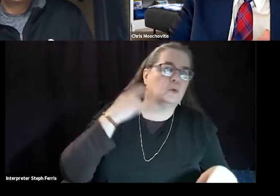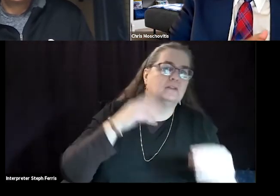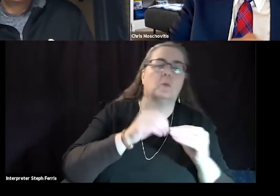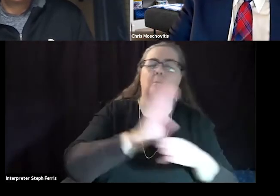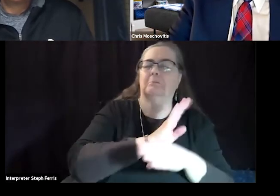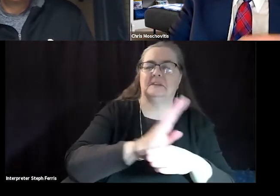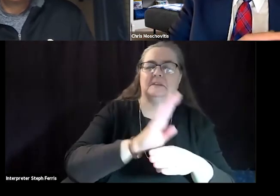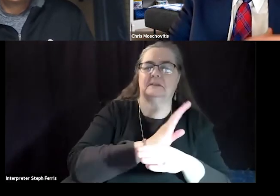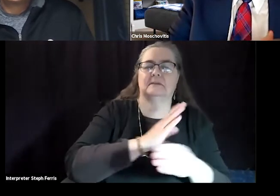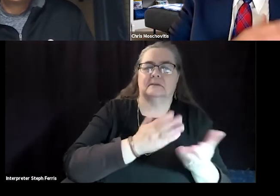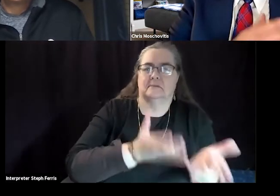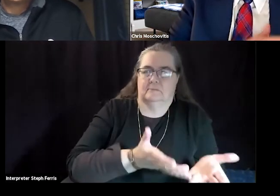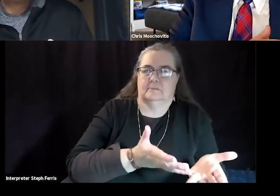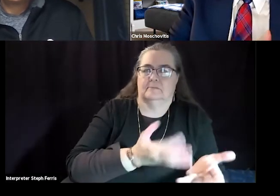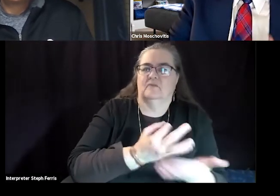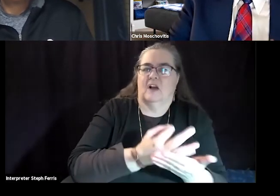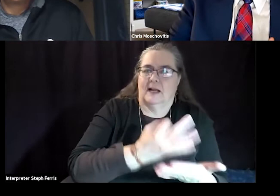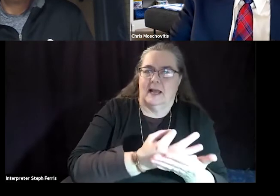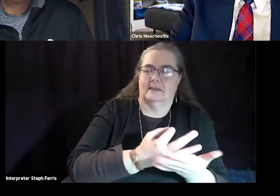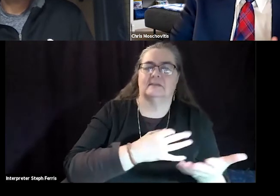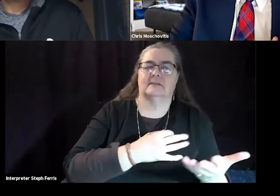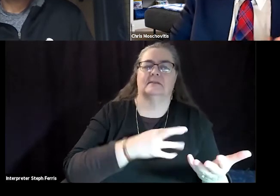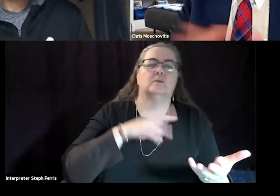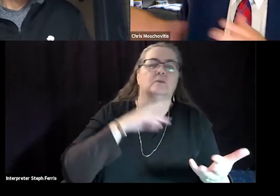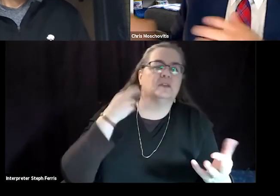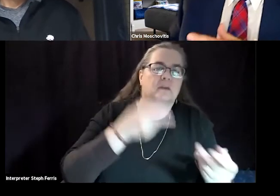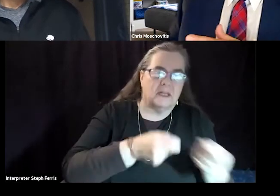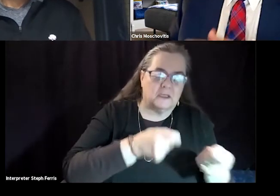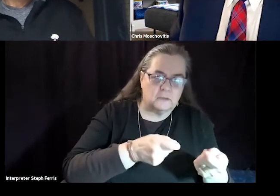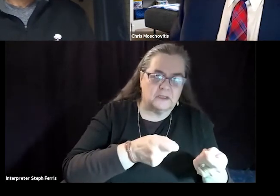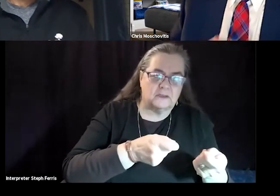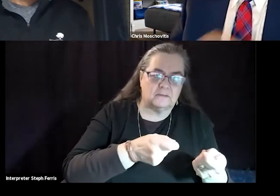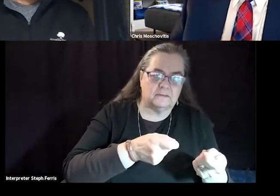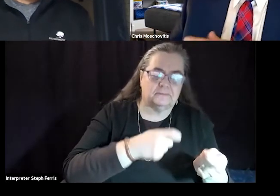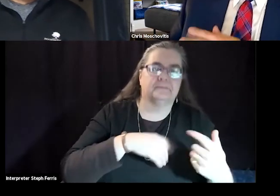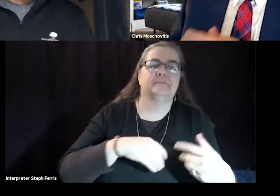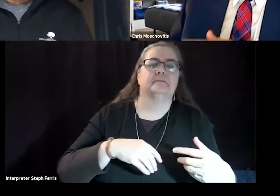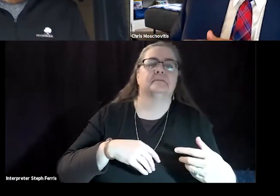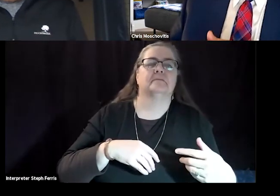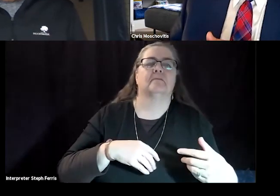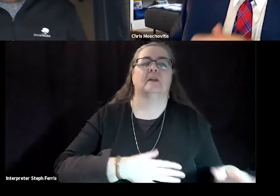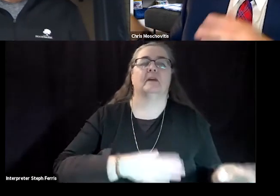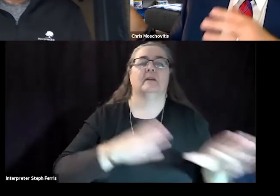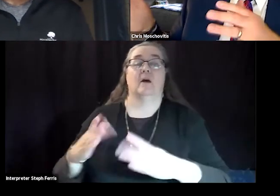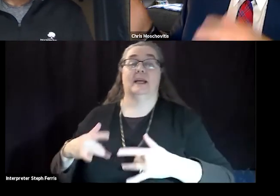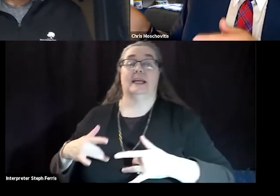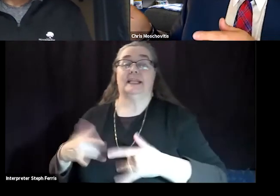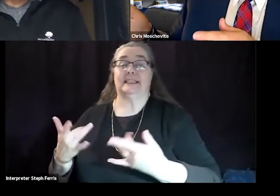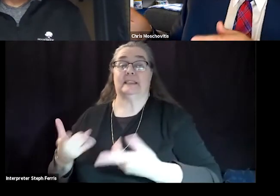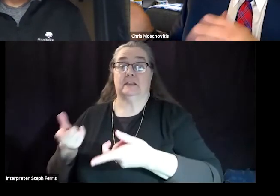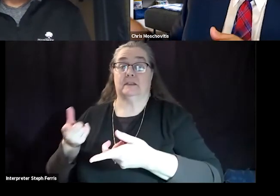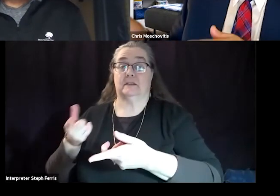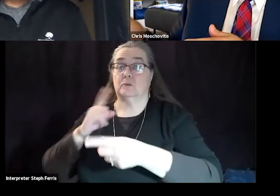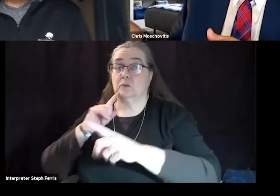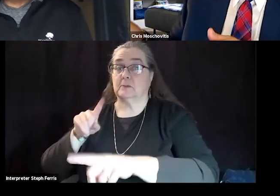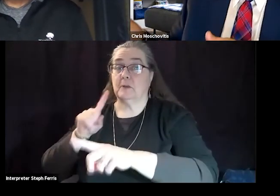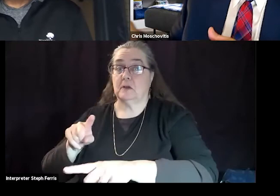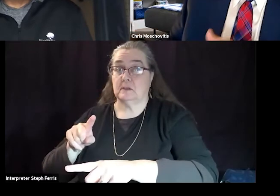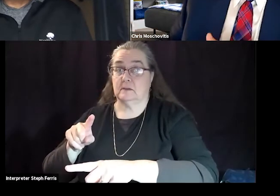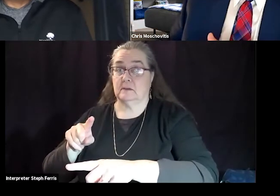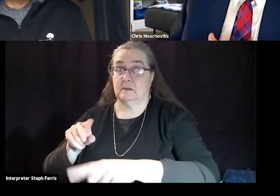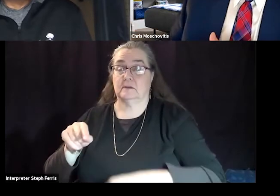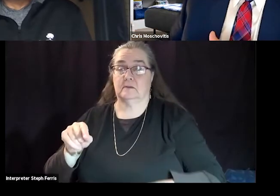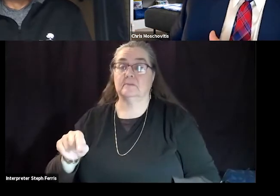up finance, straight up risk management, as opposed to incident response, which not only can